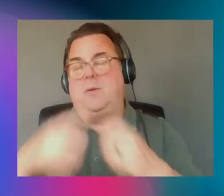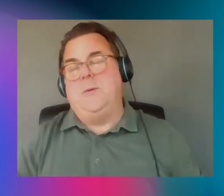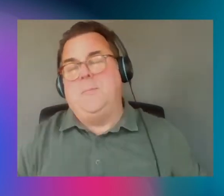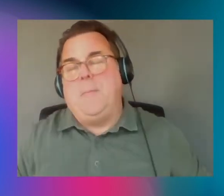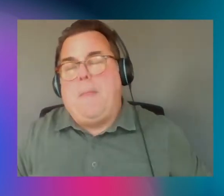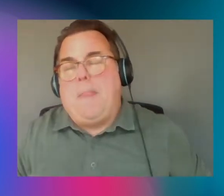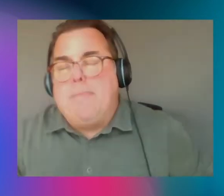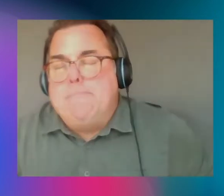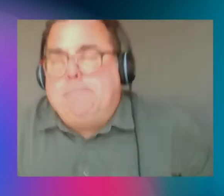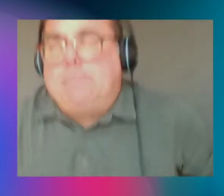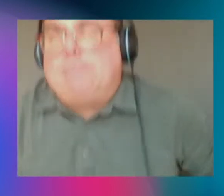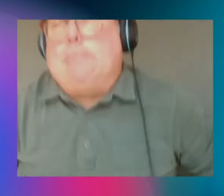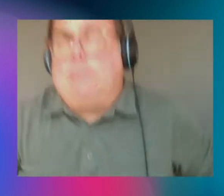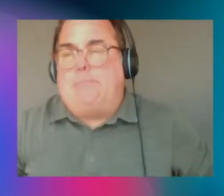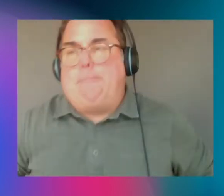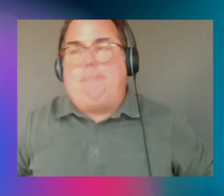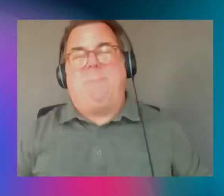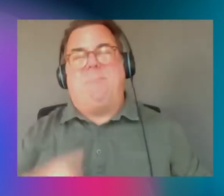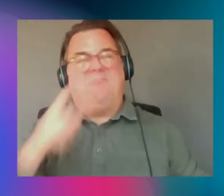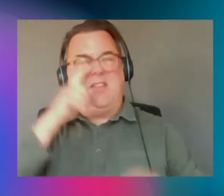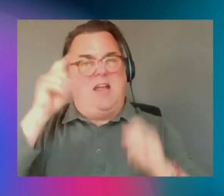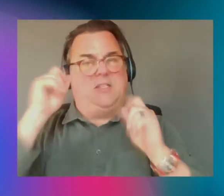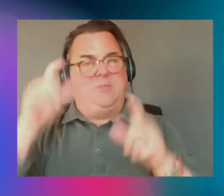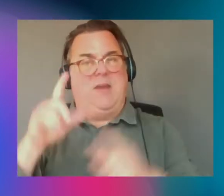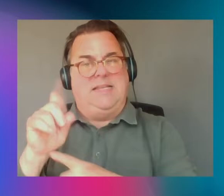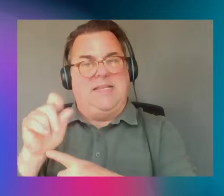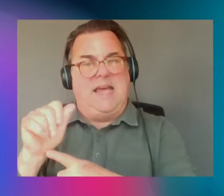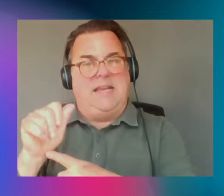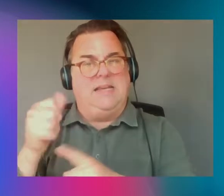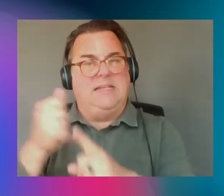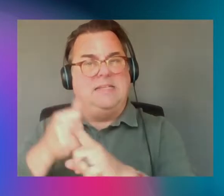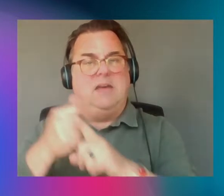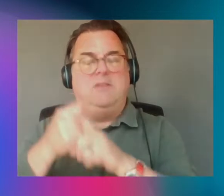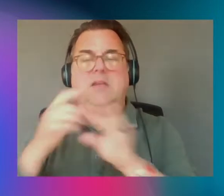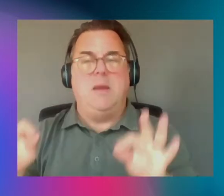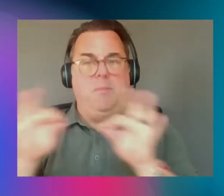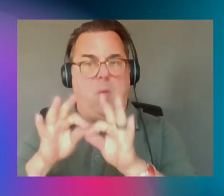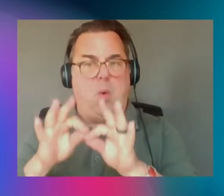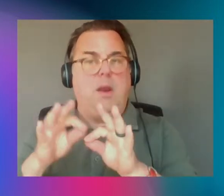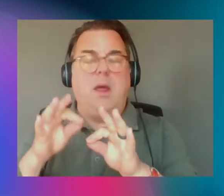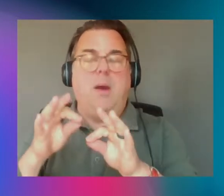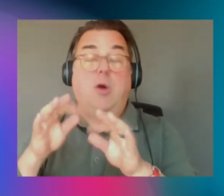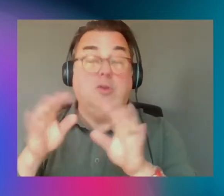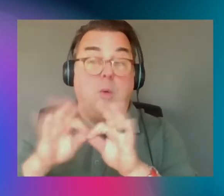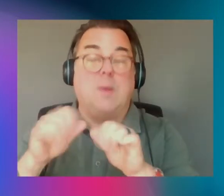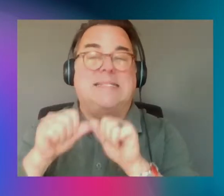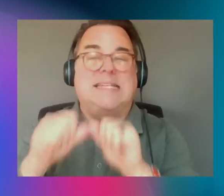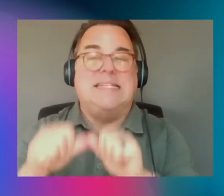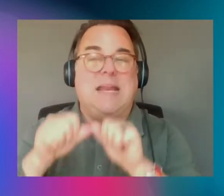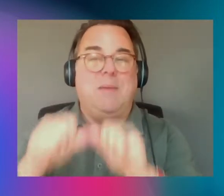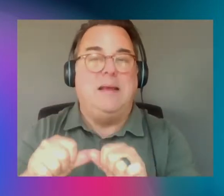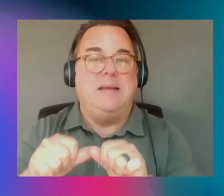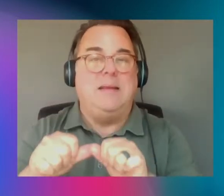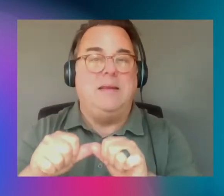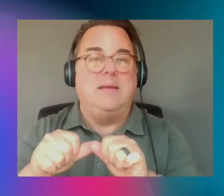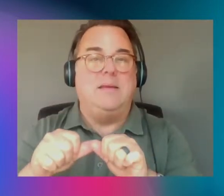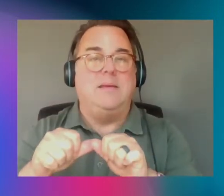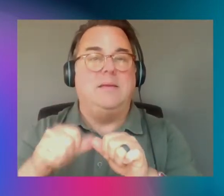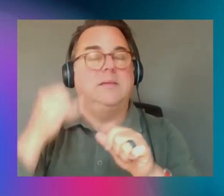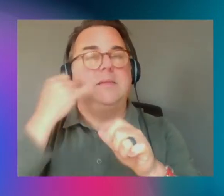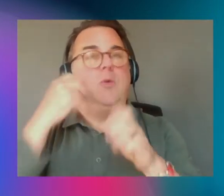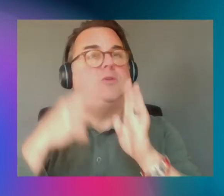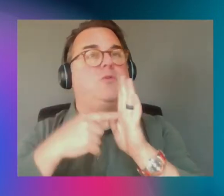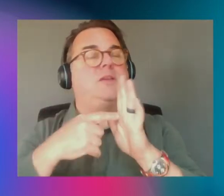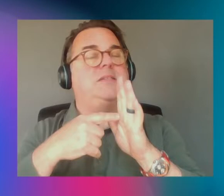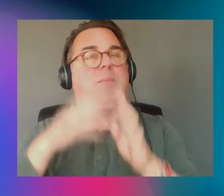it's no surprise for anybody that data is core to everything we're doing in sustainability, right? Think of tackling an issue like climate change.